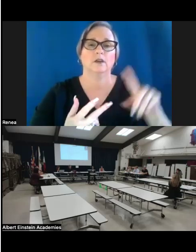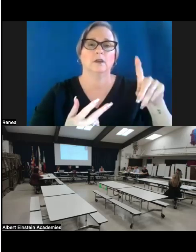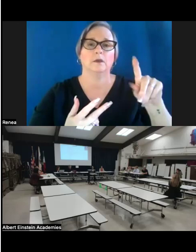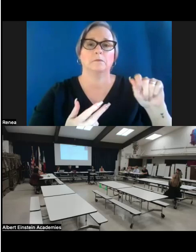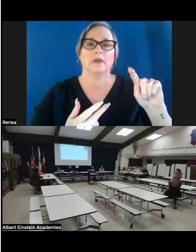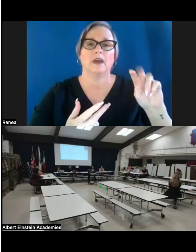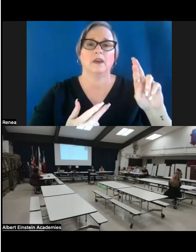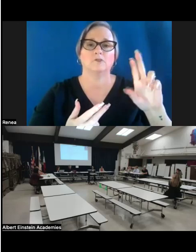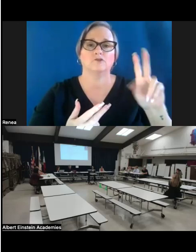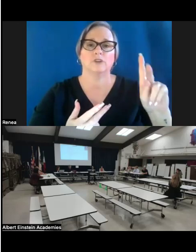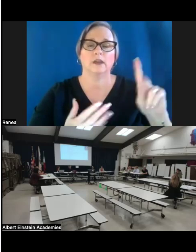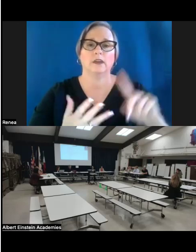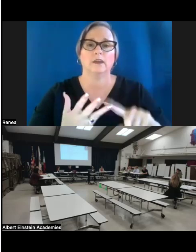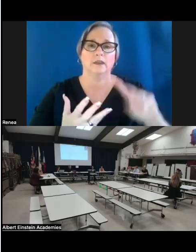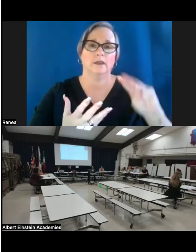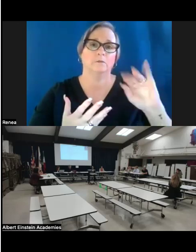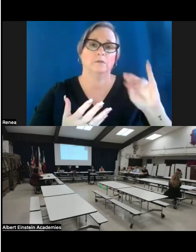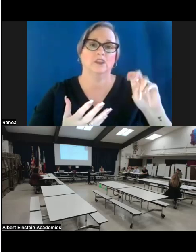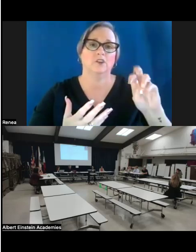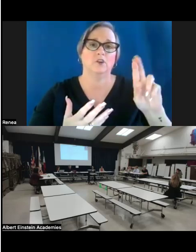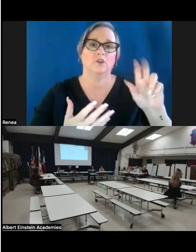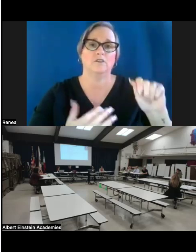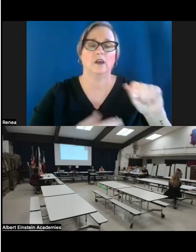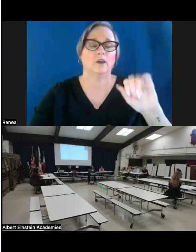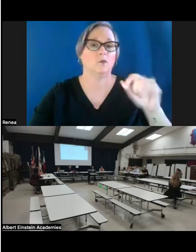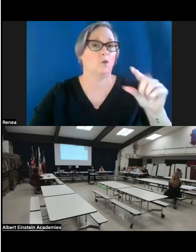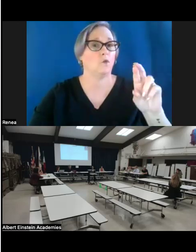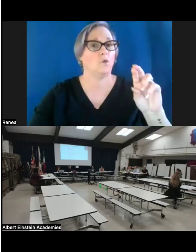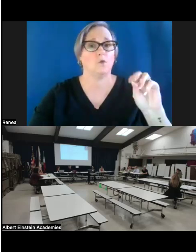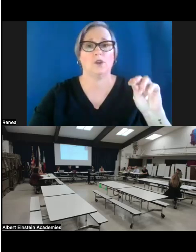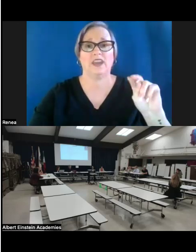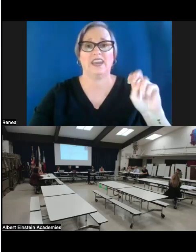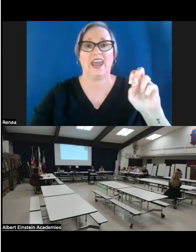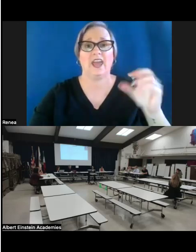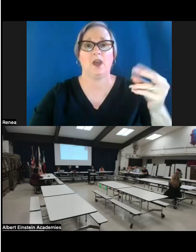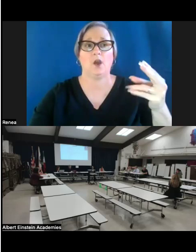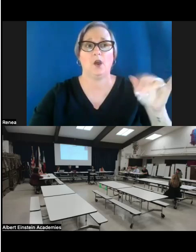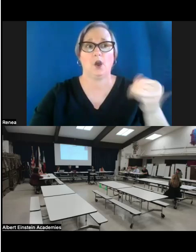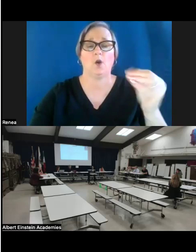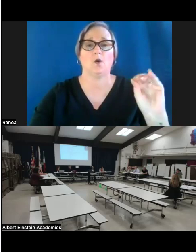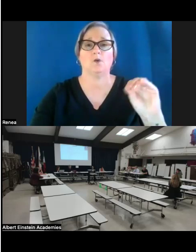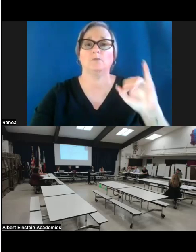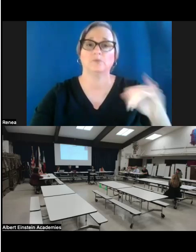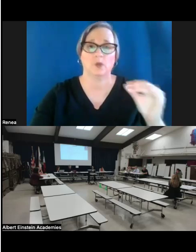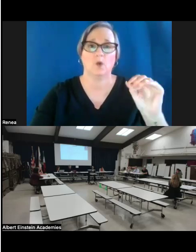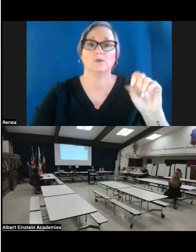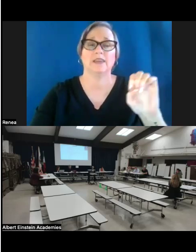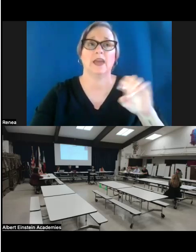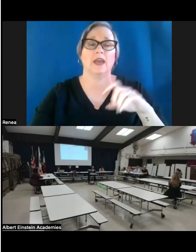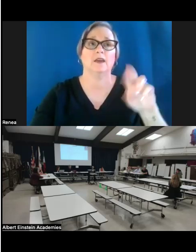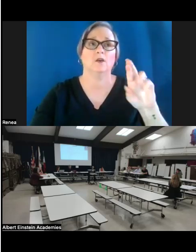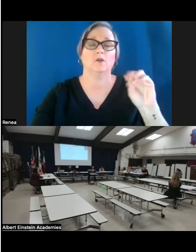McGarry, Minerva Cornejo, Jose Santibanez, Rosalie